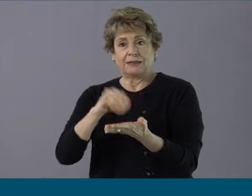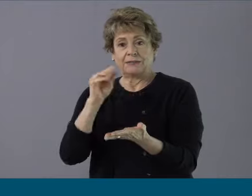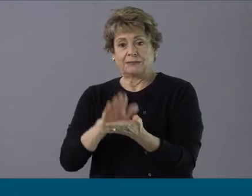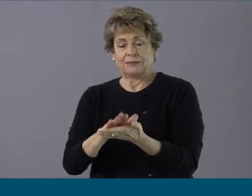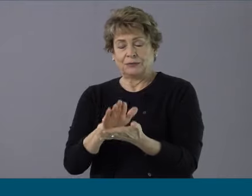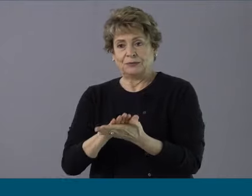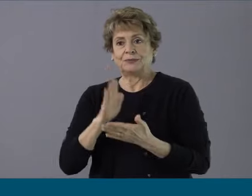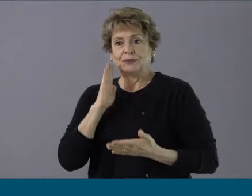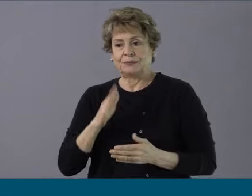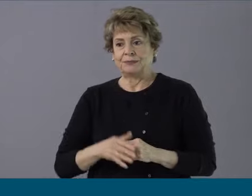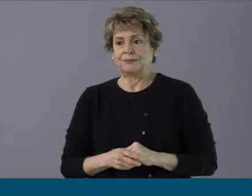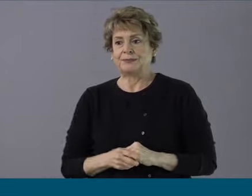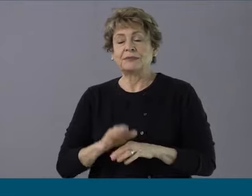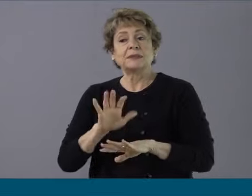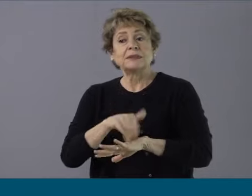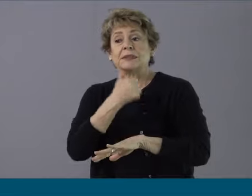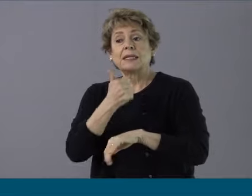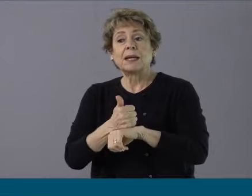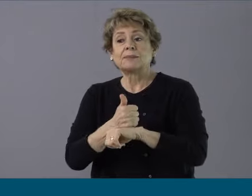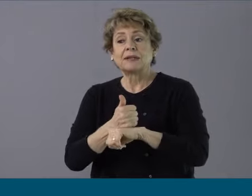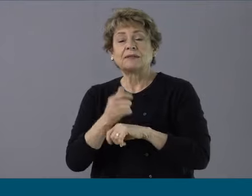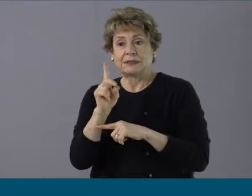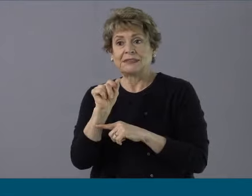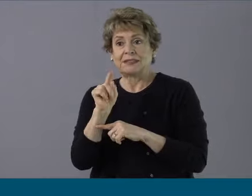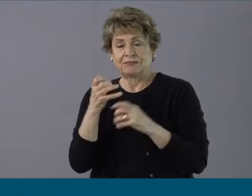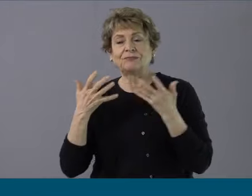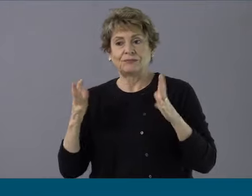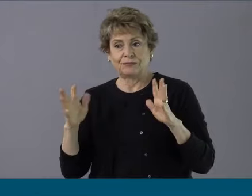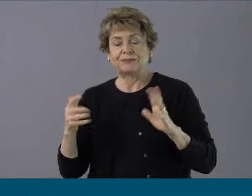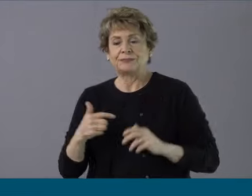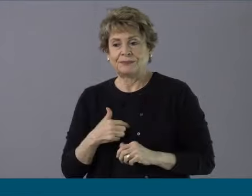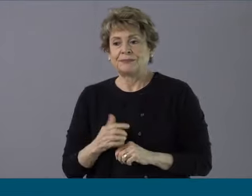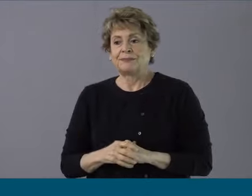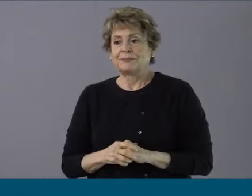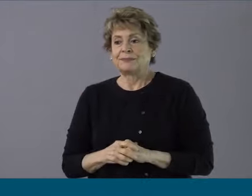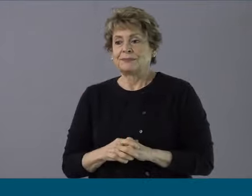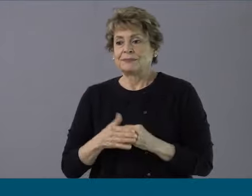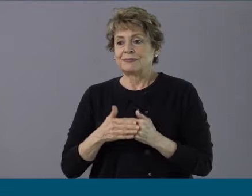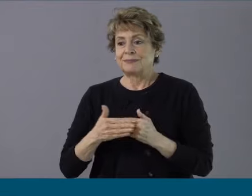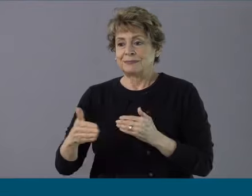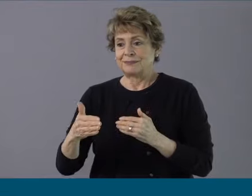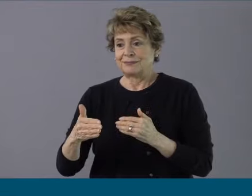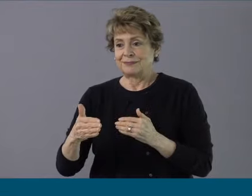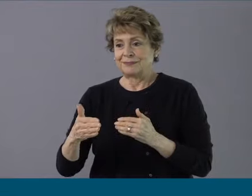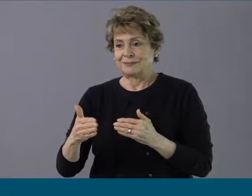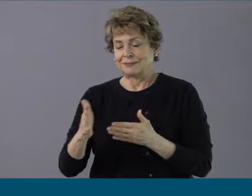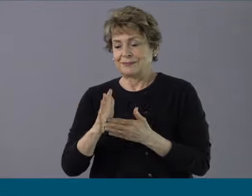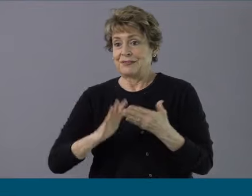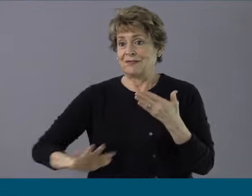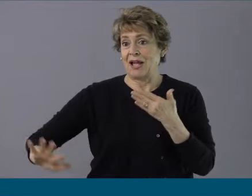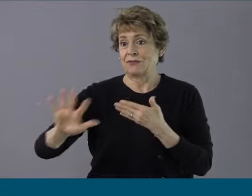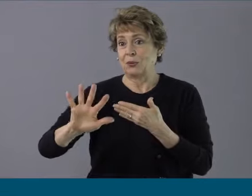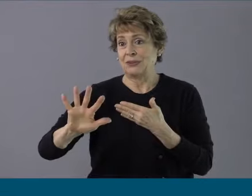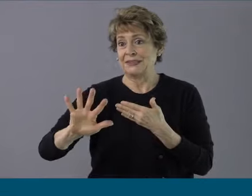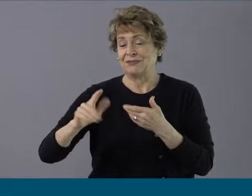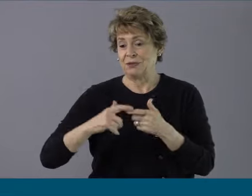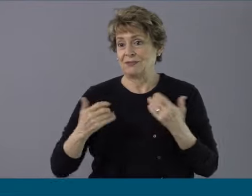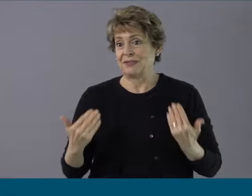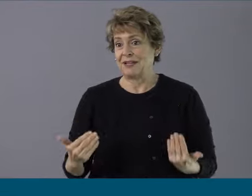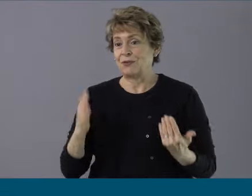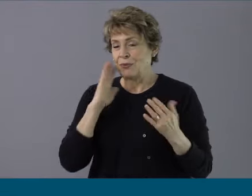date out there about 5 weeks away. We've gotten the most recent input from school leaders